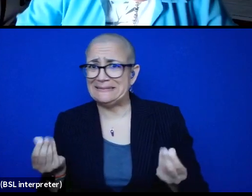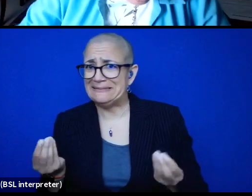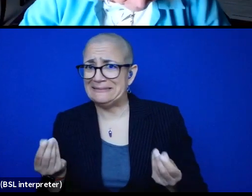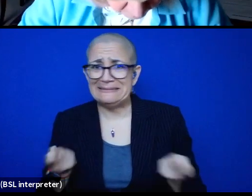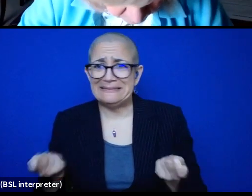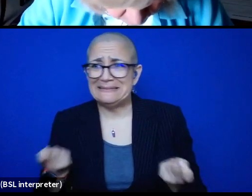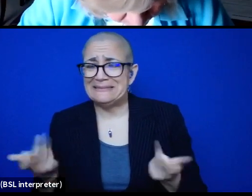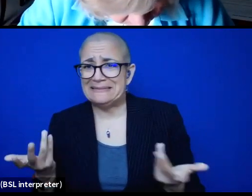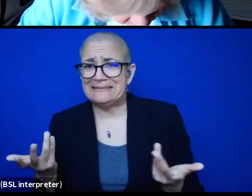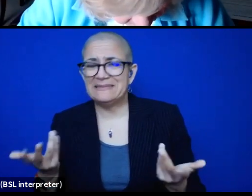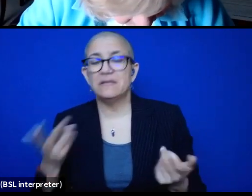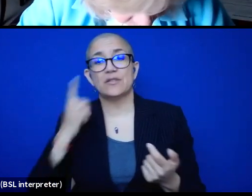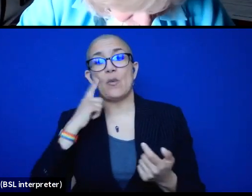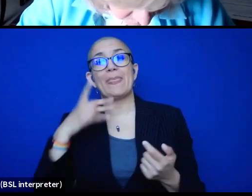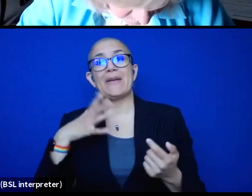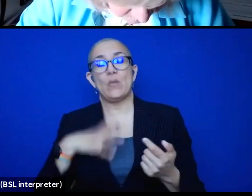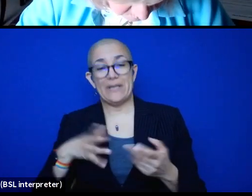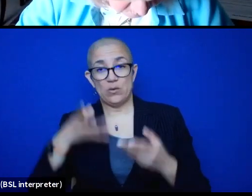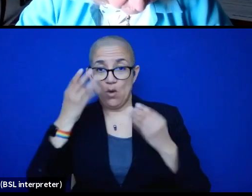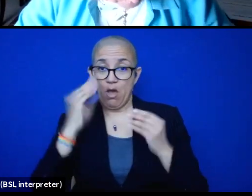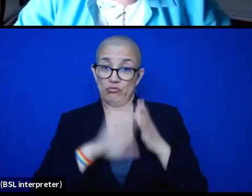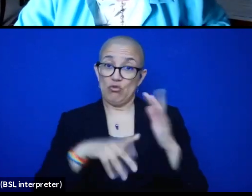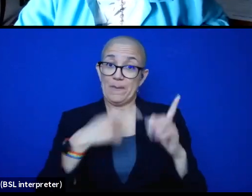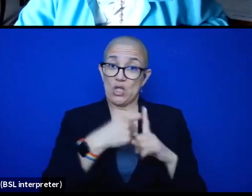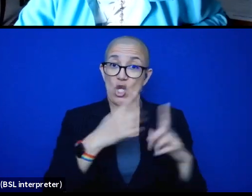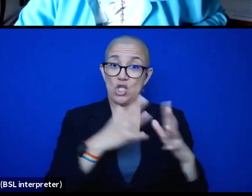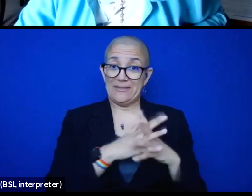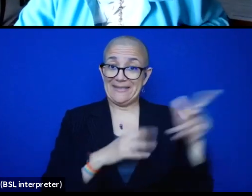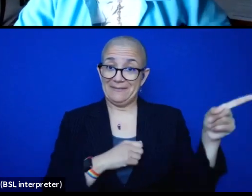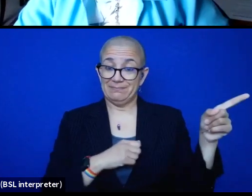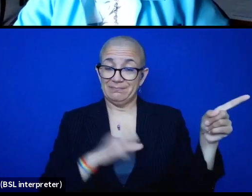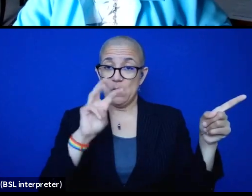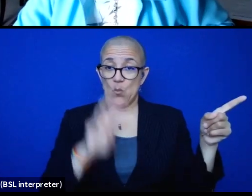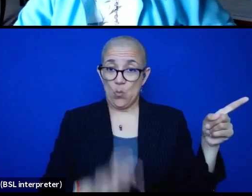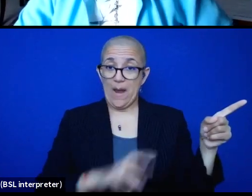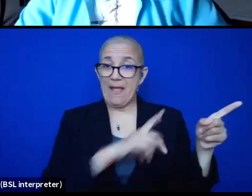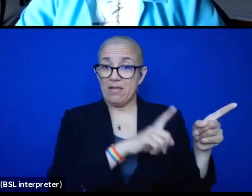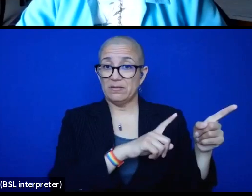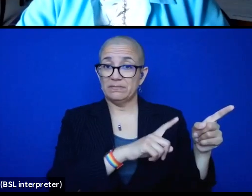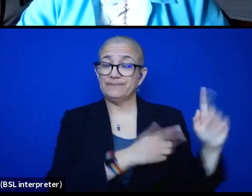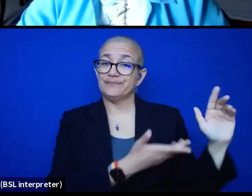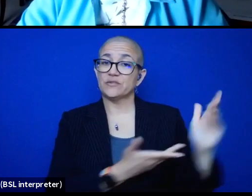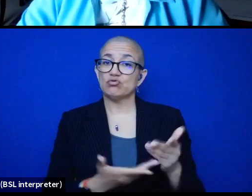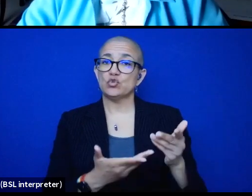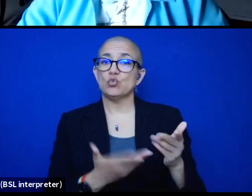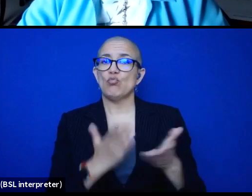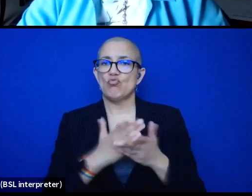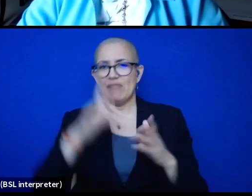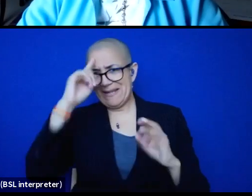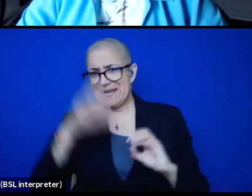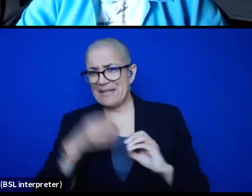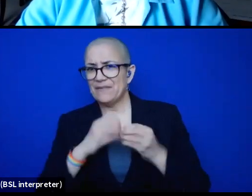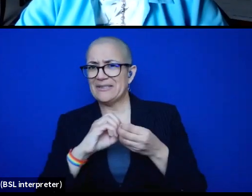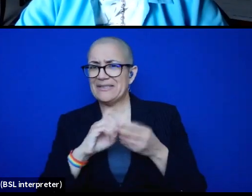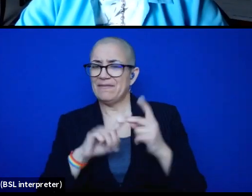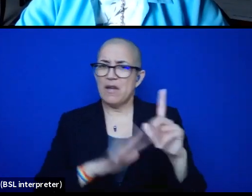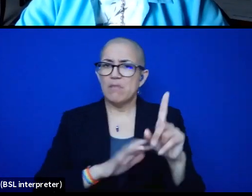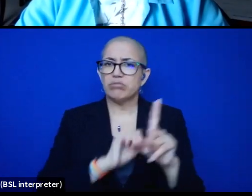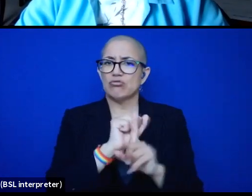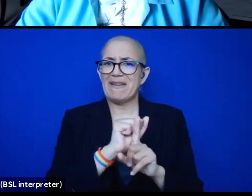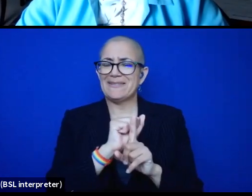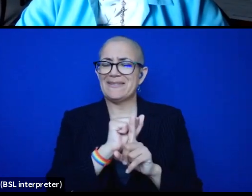think we should be learning from what Kirsty has done in Wales. She's introduced a really innovative, very progressive grant system for